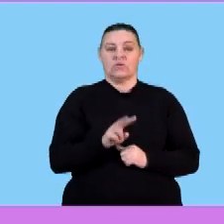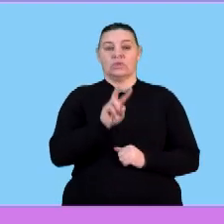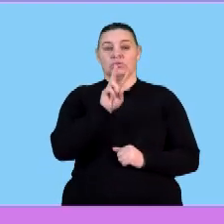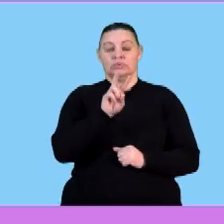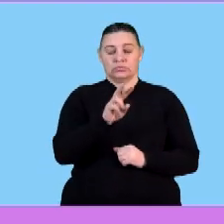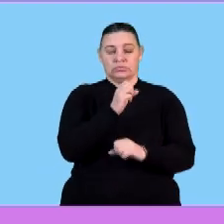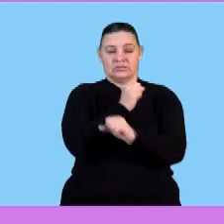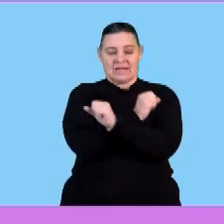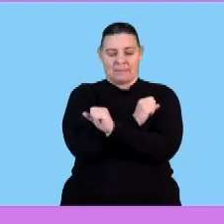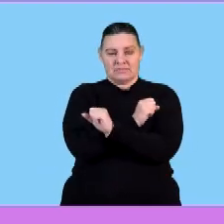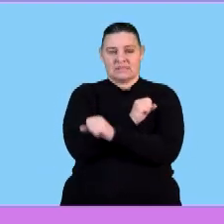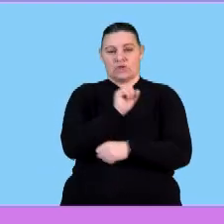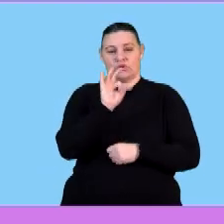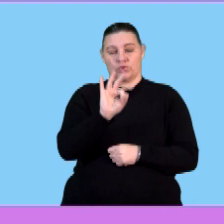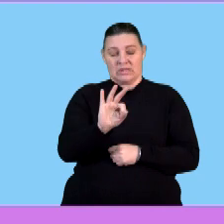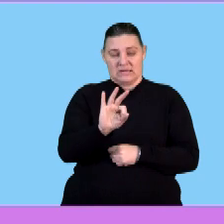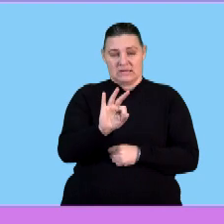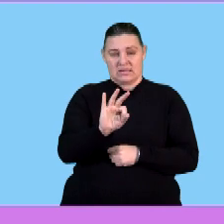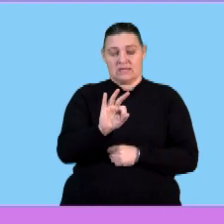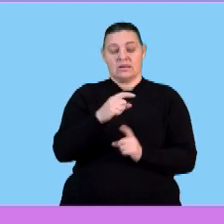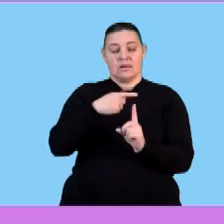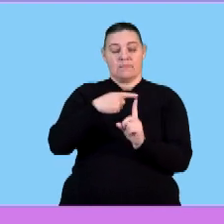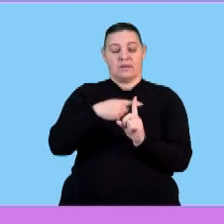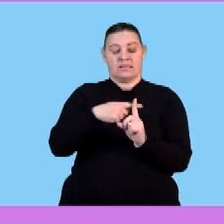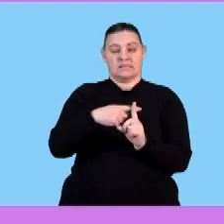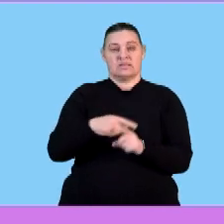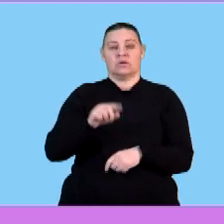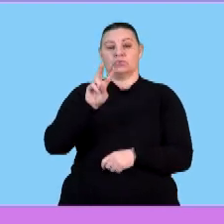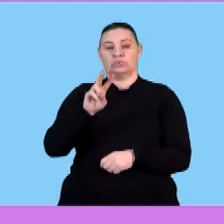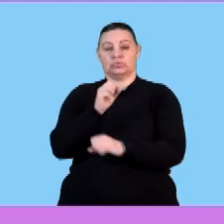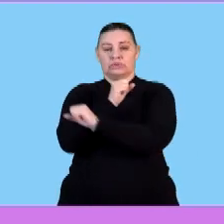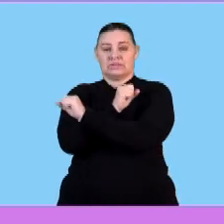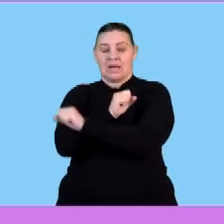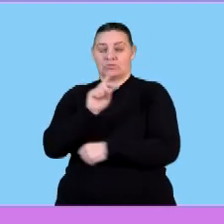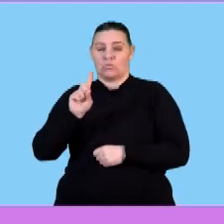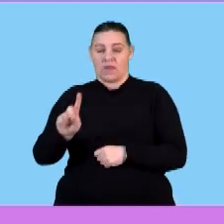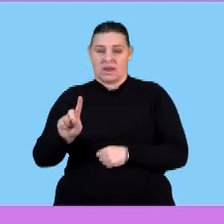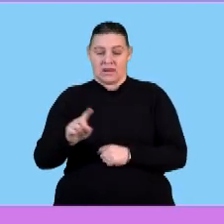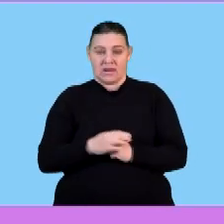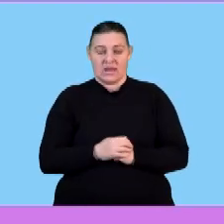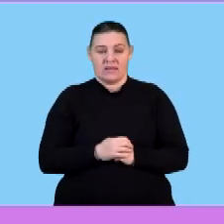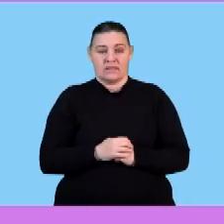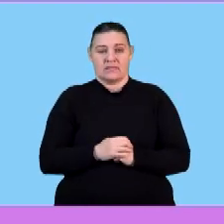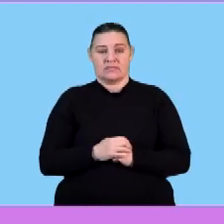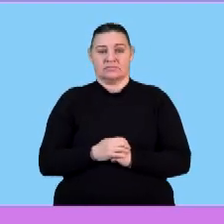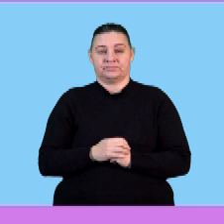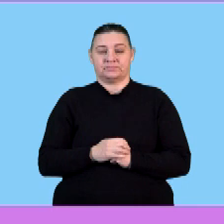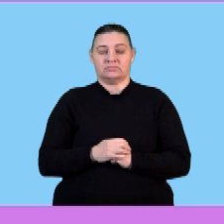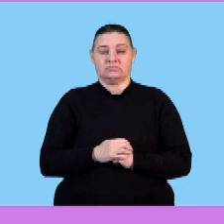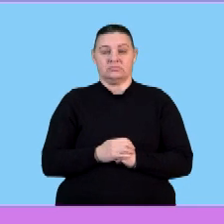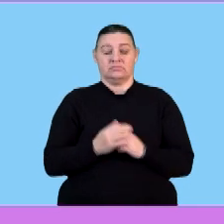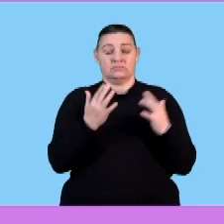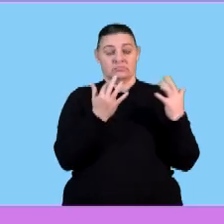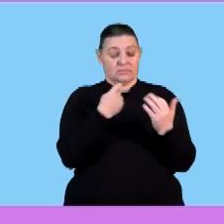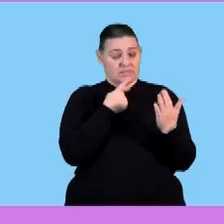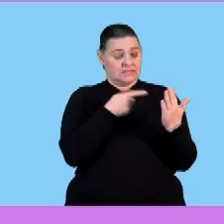get 2 times, let's call the length 3, and let's call the breadth 1. And here,